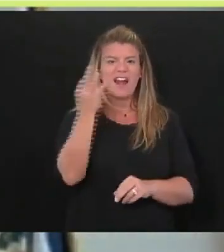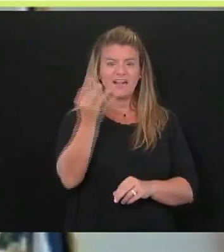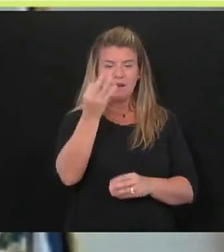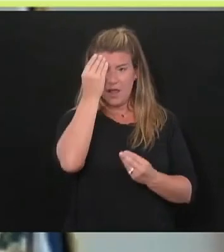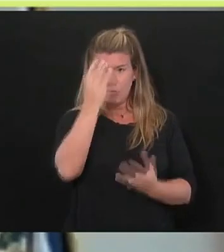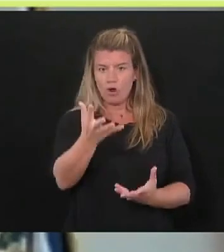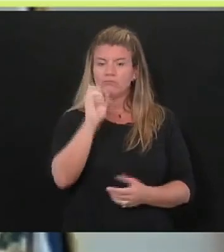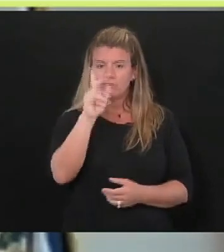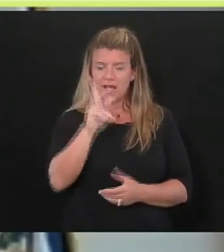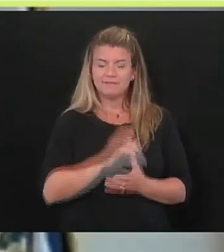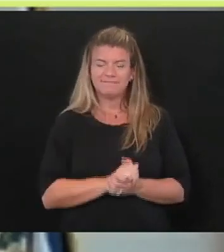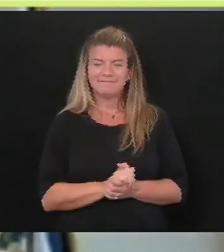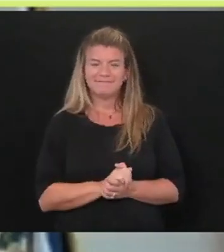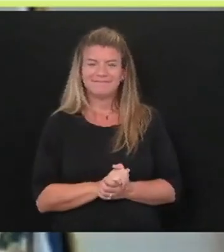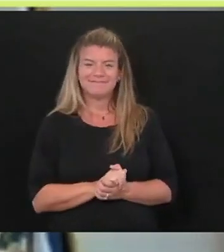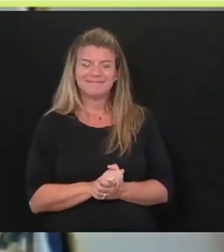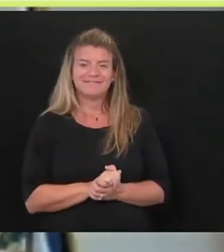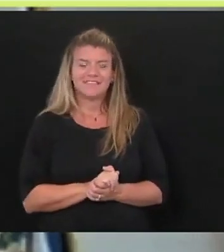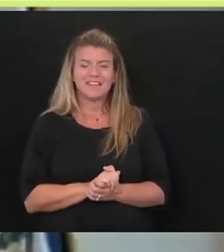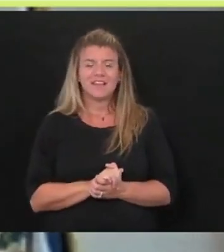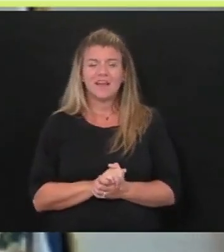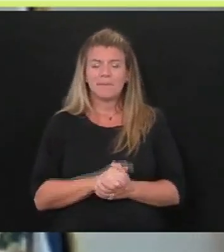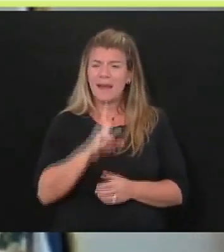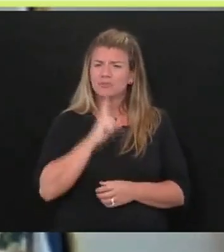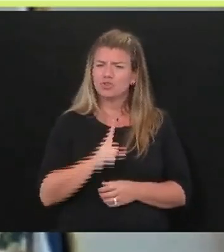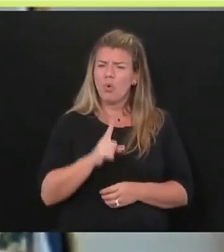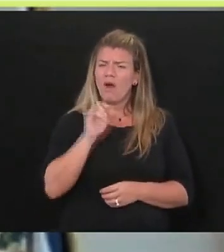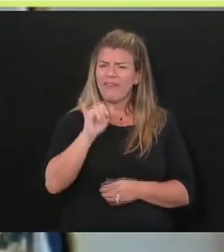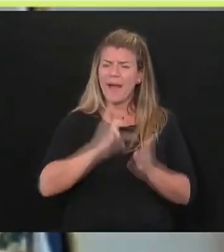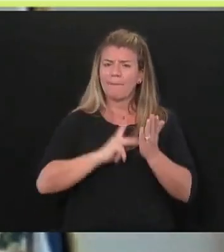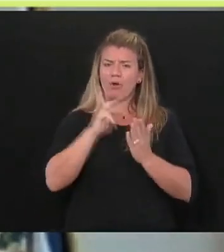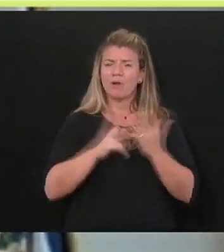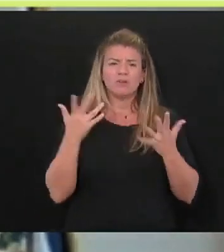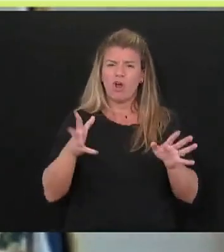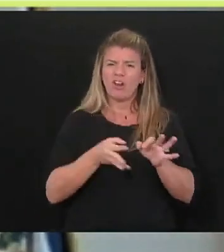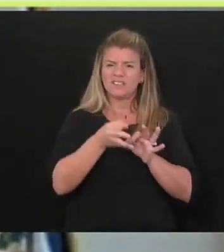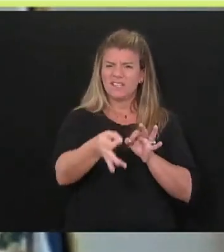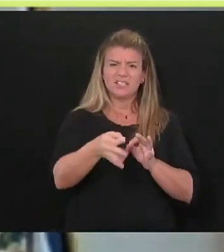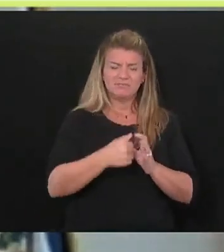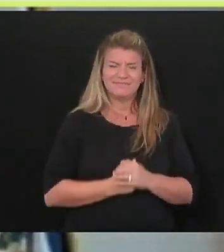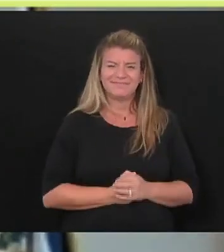sure everybody's aware of that. But I am relatively sure that program was extended.